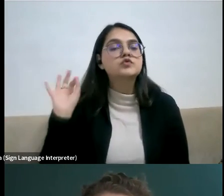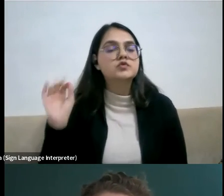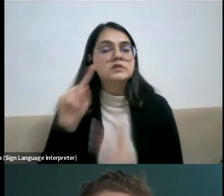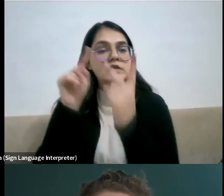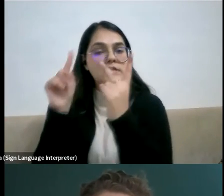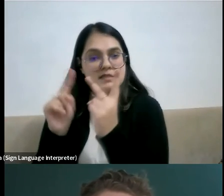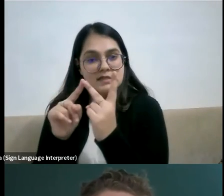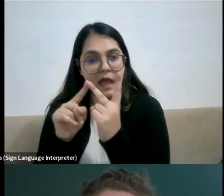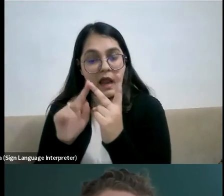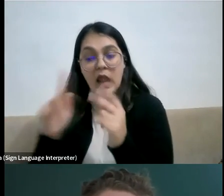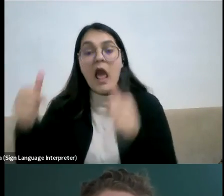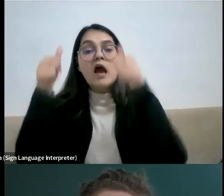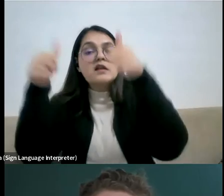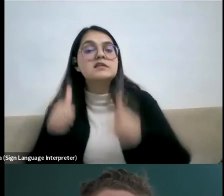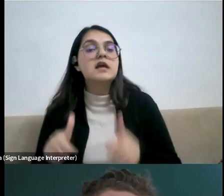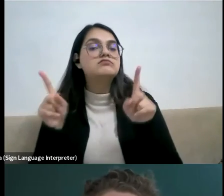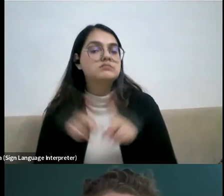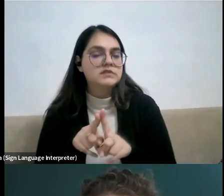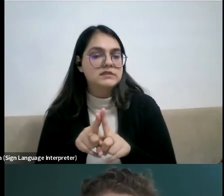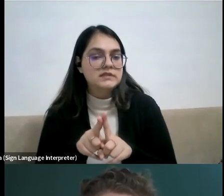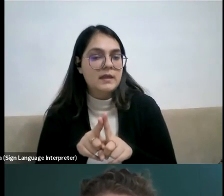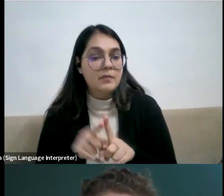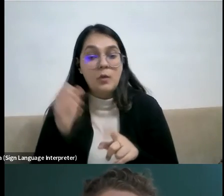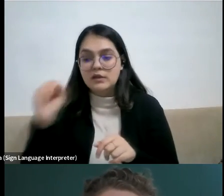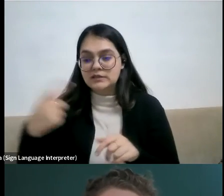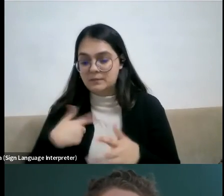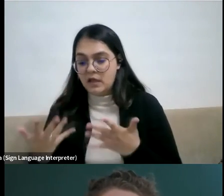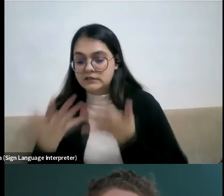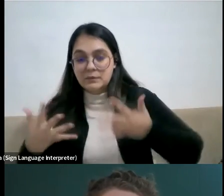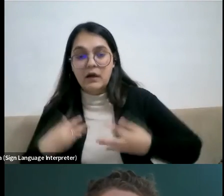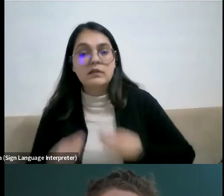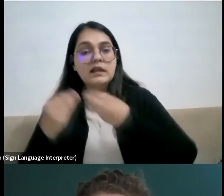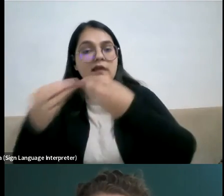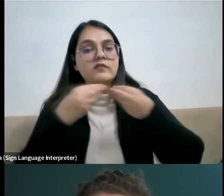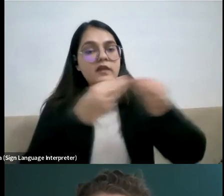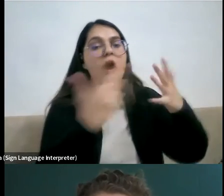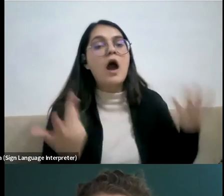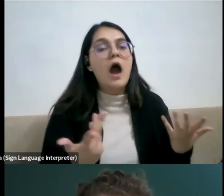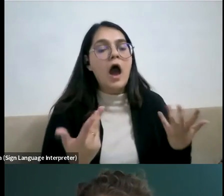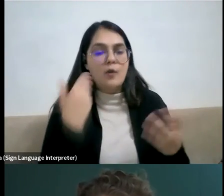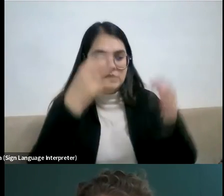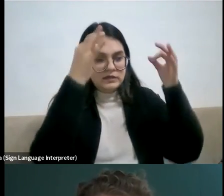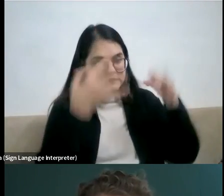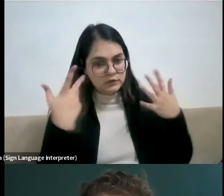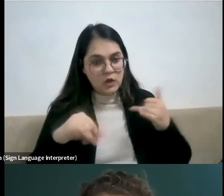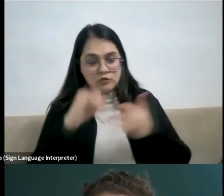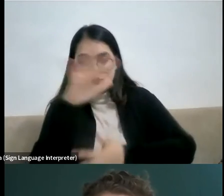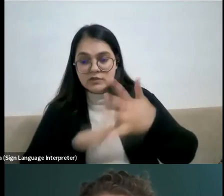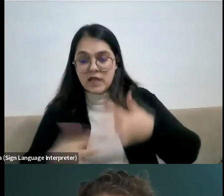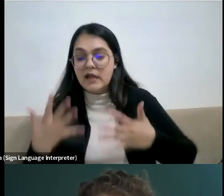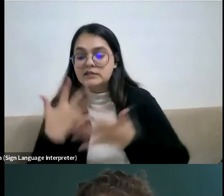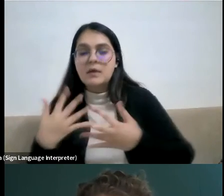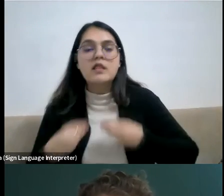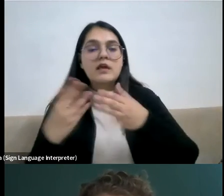about outcomes. How are resources distributed when decisions are made? How are they distributed